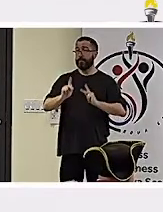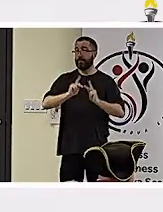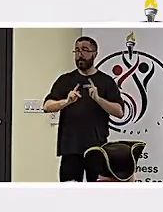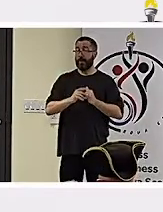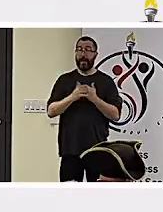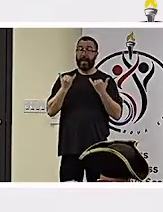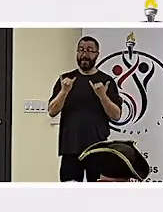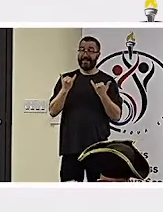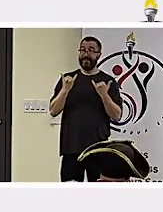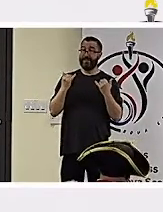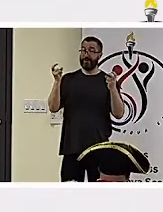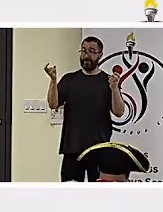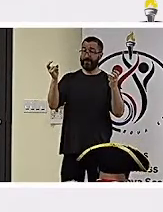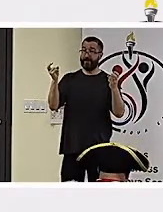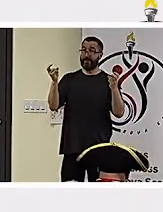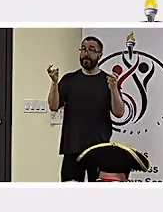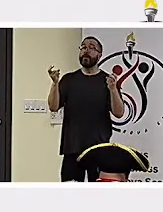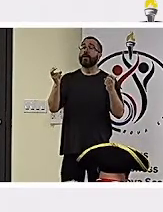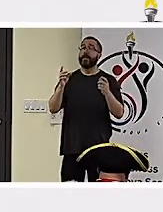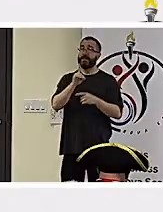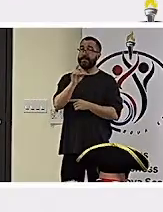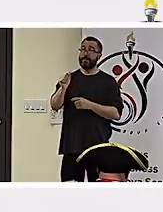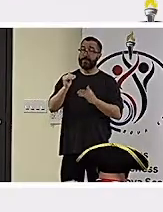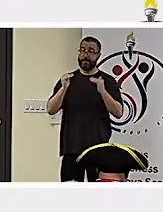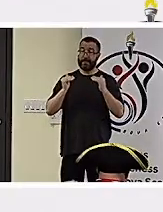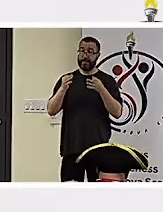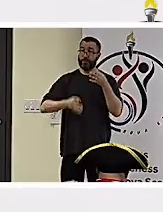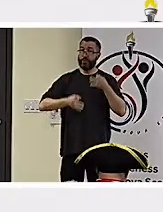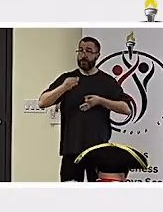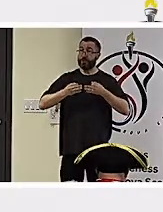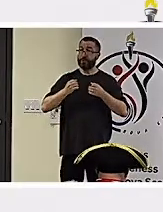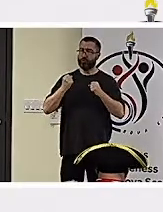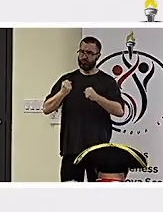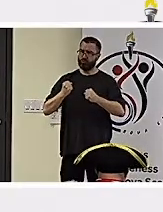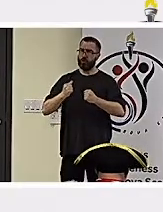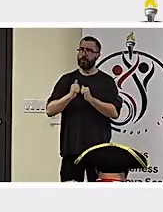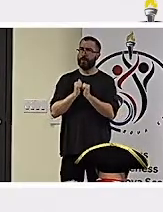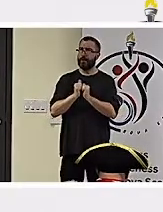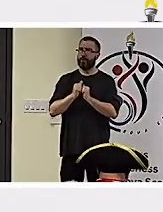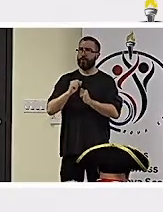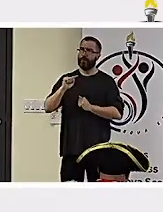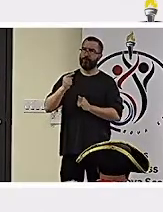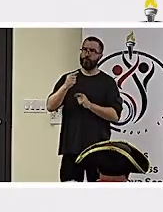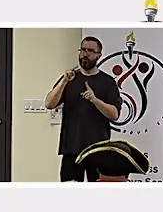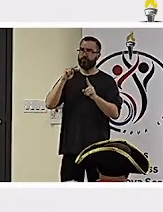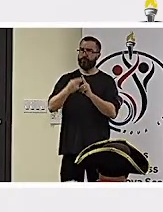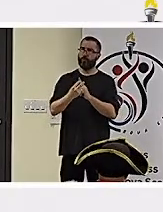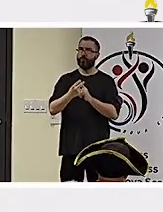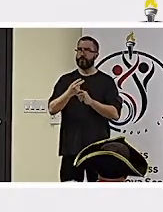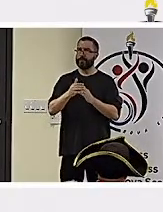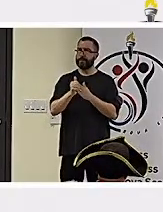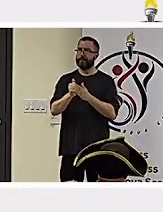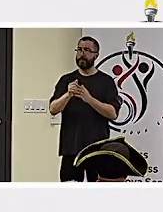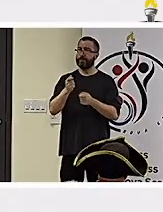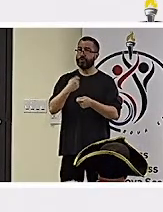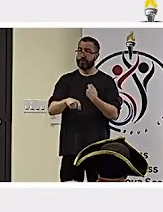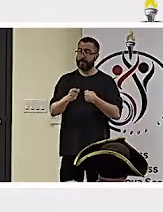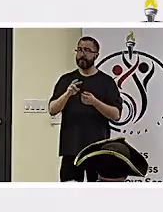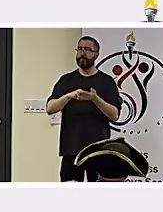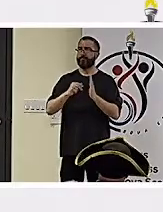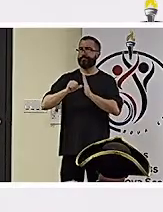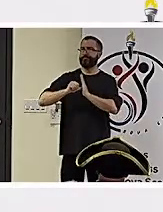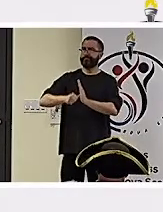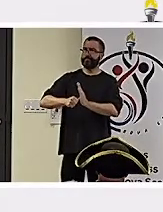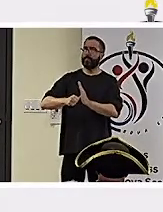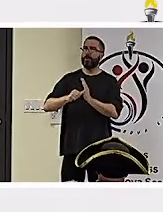theme, Disability Justice, Stronger Together, First Voice Leading Change, highlights the experiences